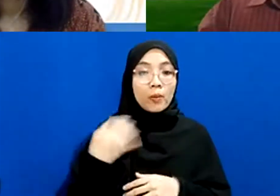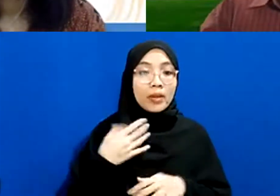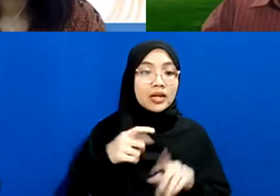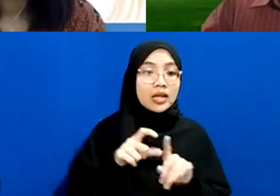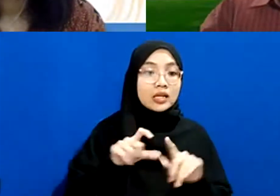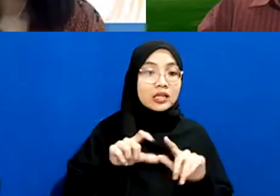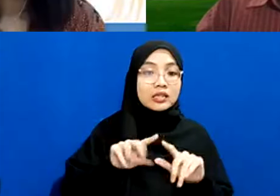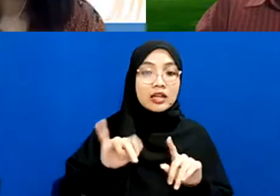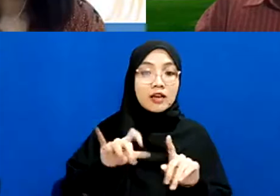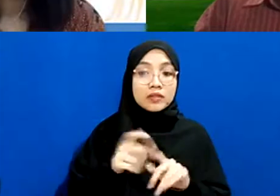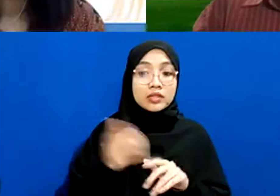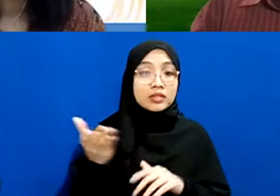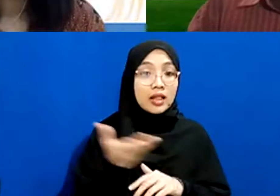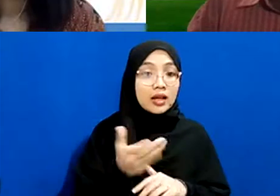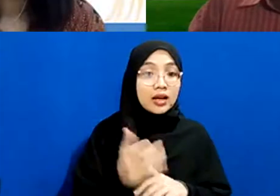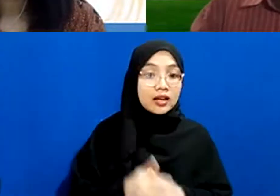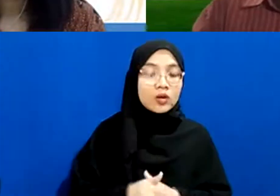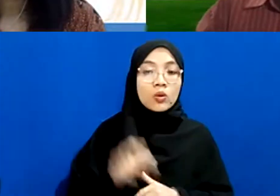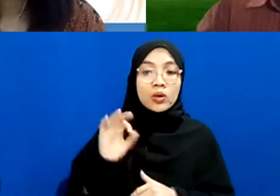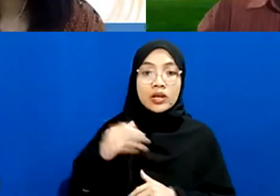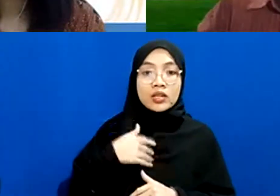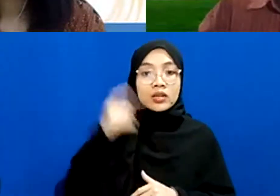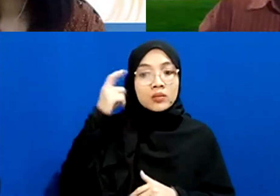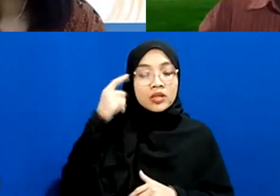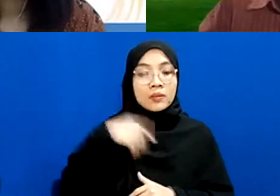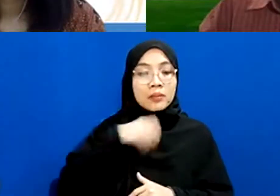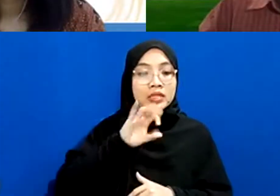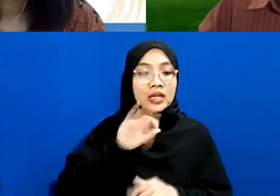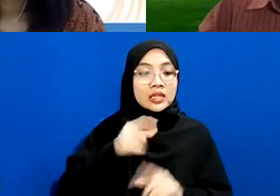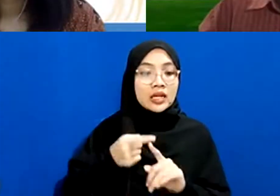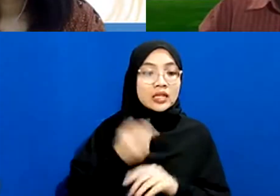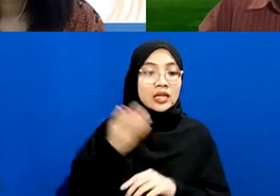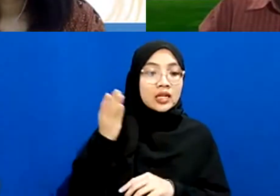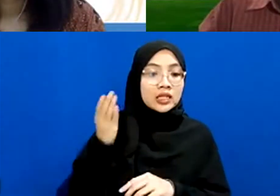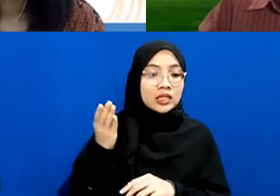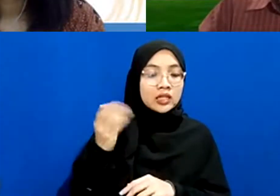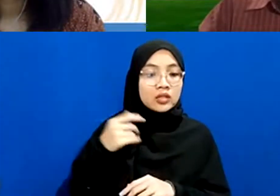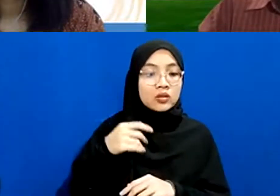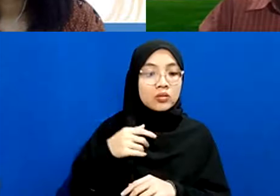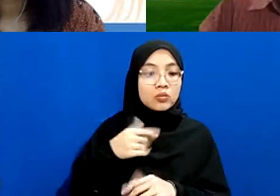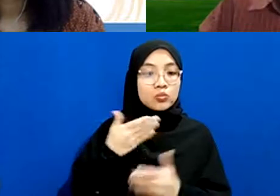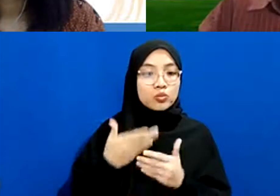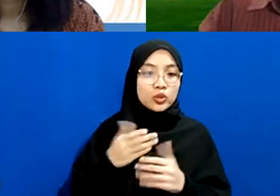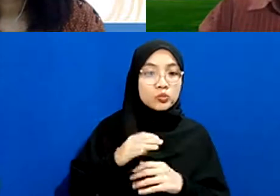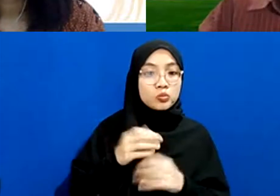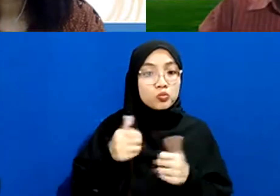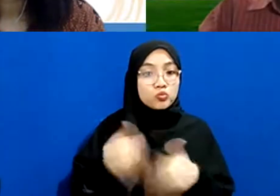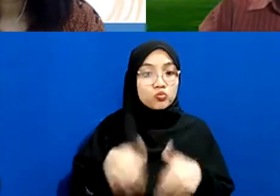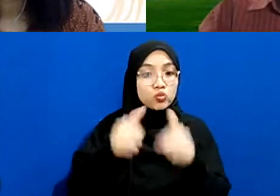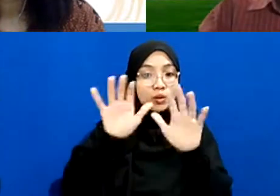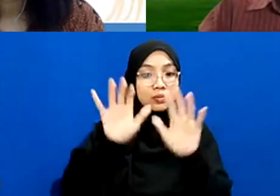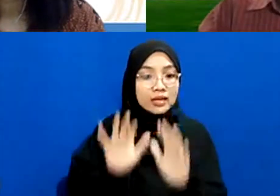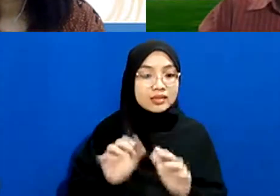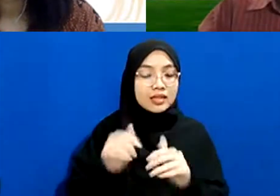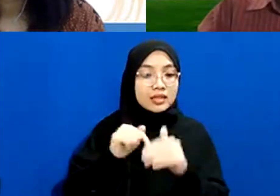I think the comments have great merit, and but I think in this particular project, I think the idea